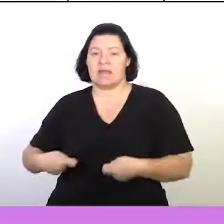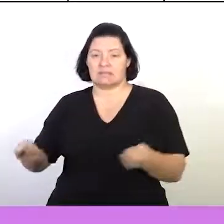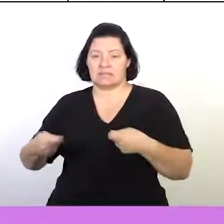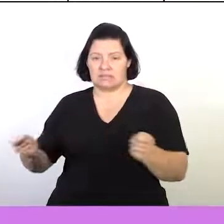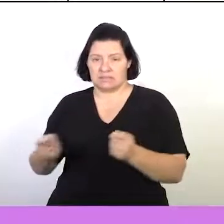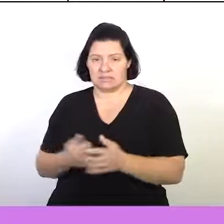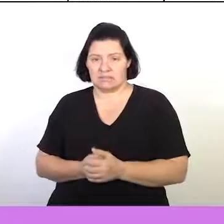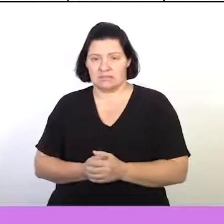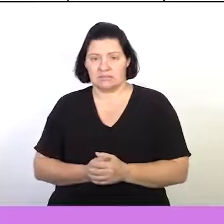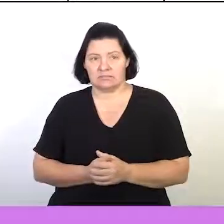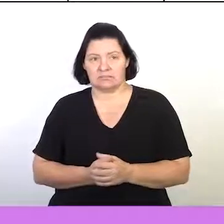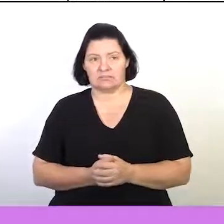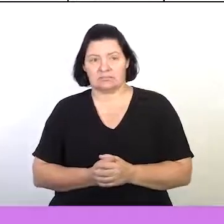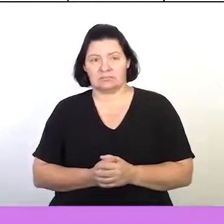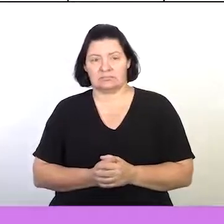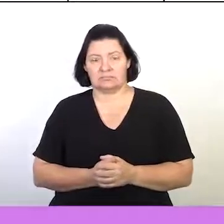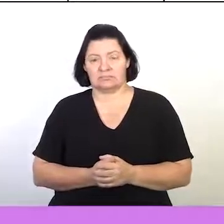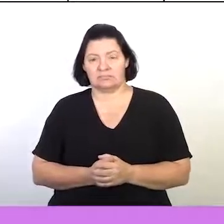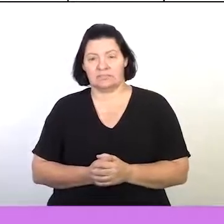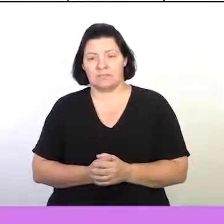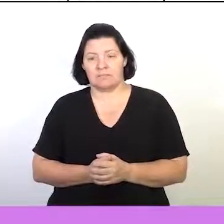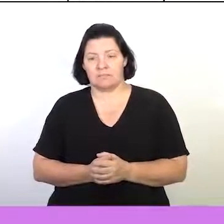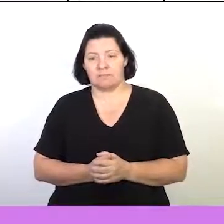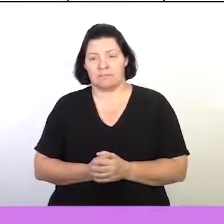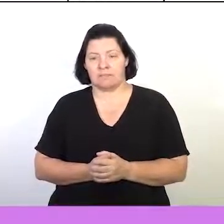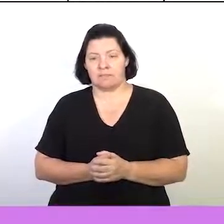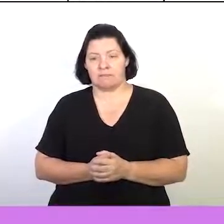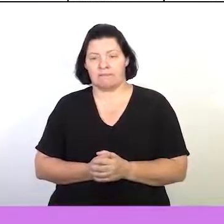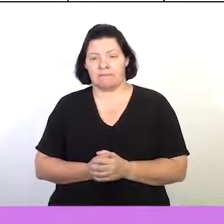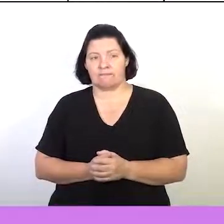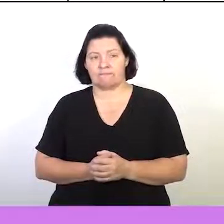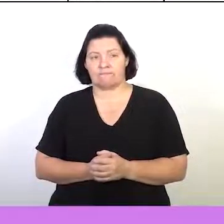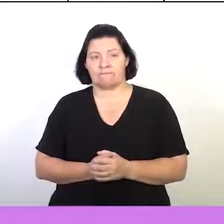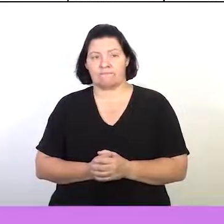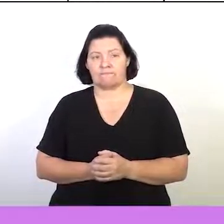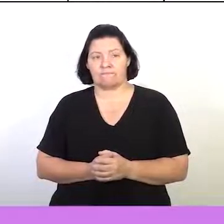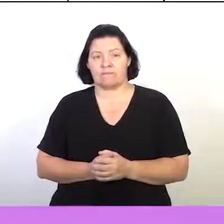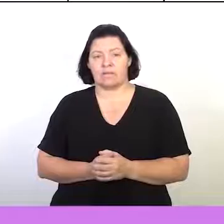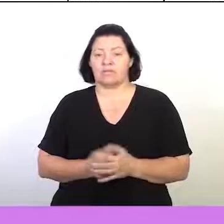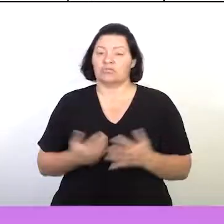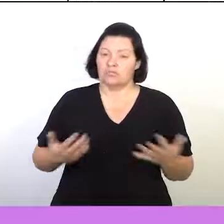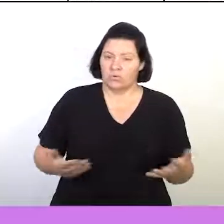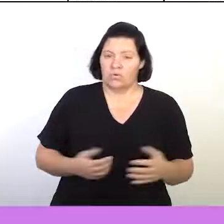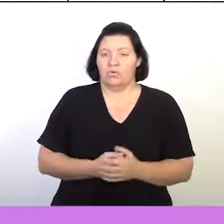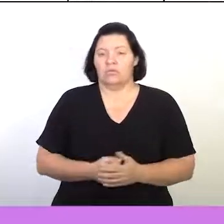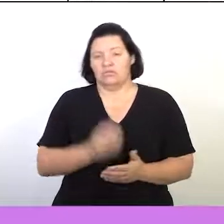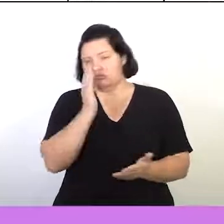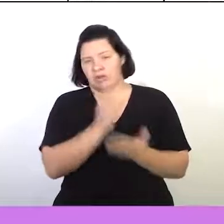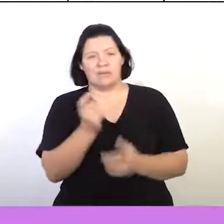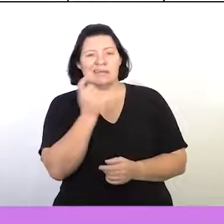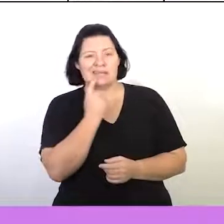income minus your expenditure or your expenses. Okay, so in this